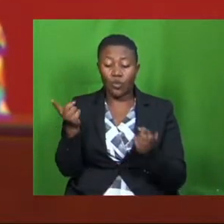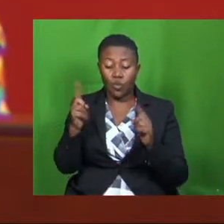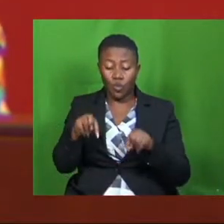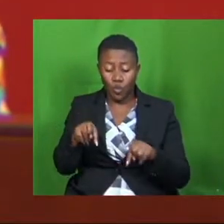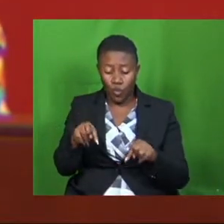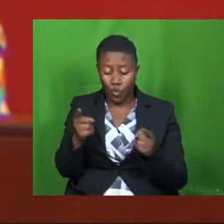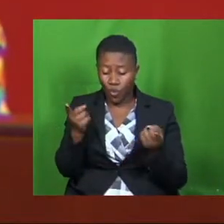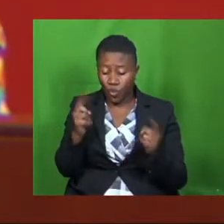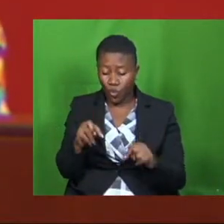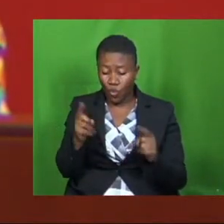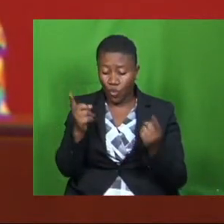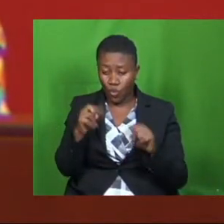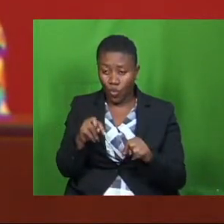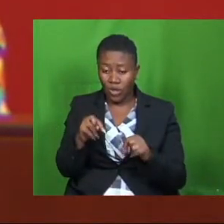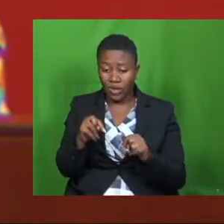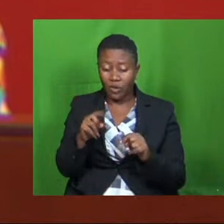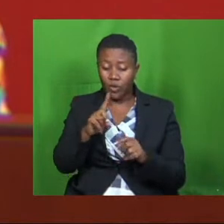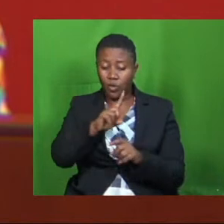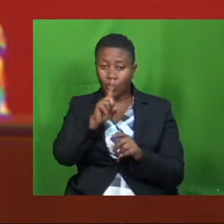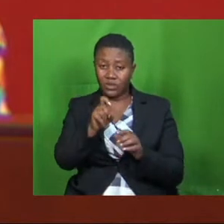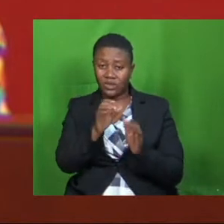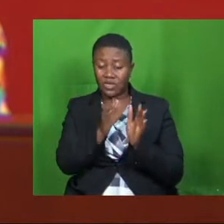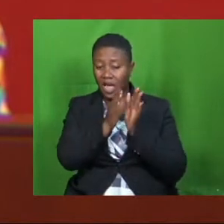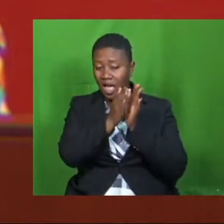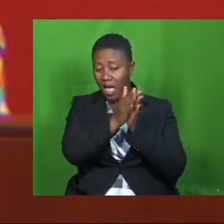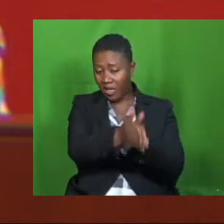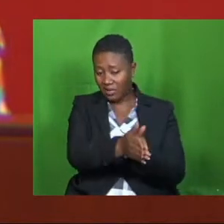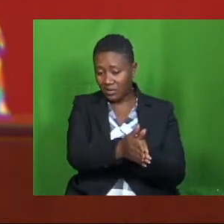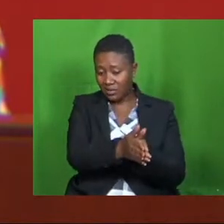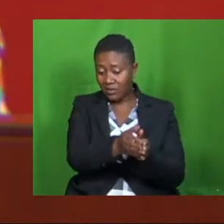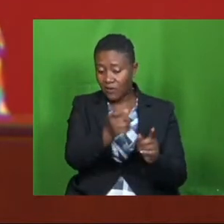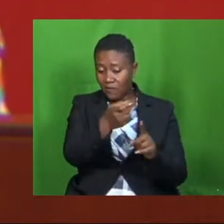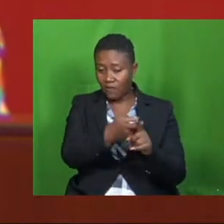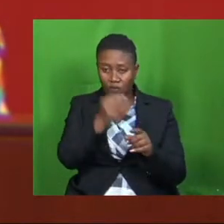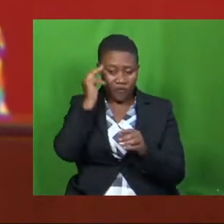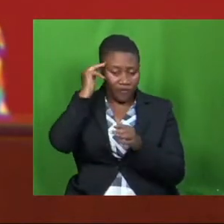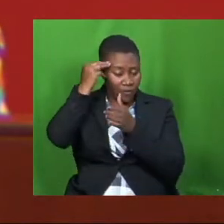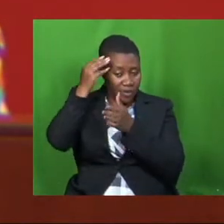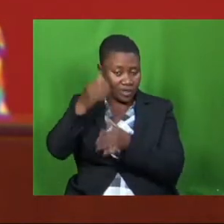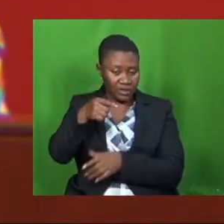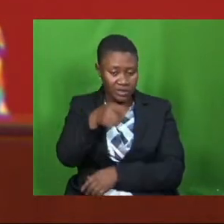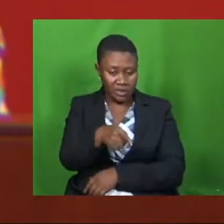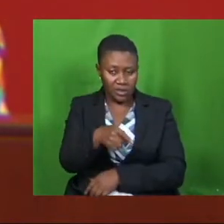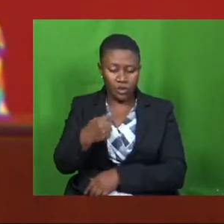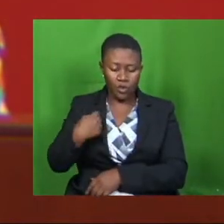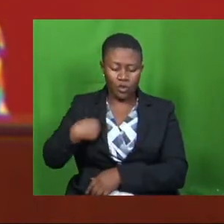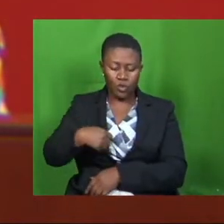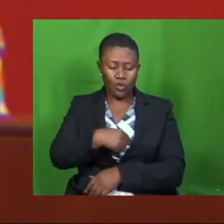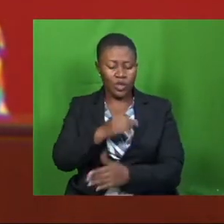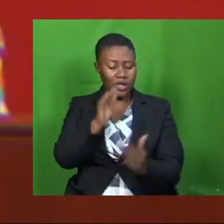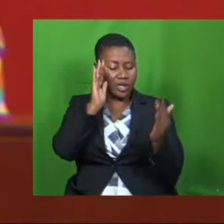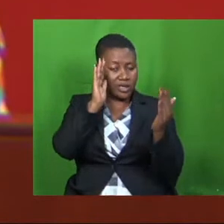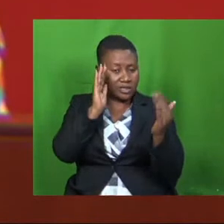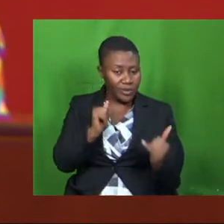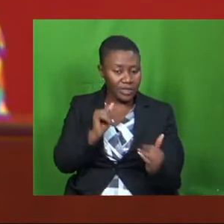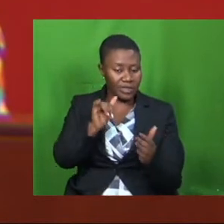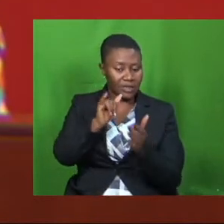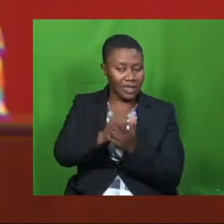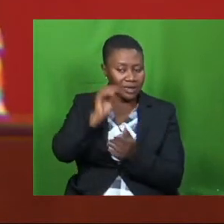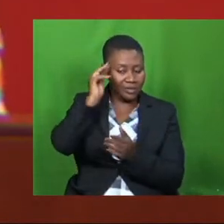C conditions. That one we can say so. That one we can say so. But you cannot say that you will not allow him to bring the document to the